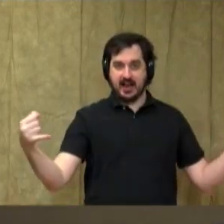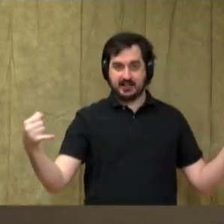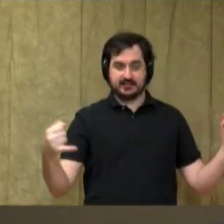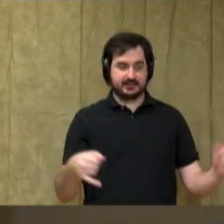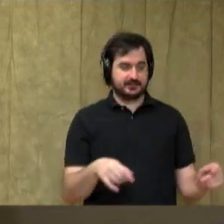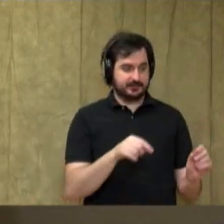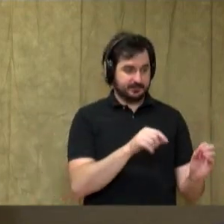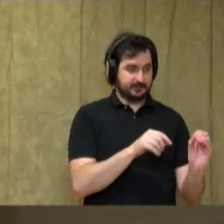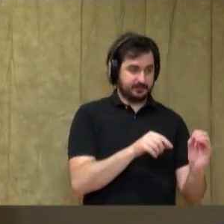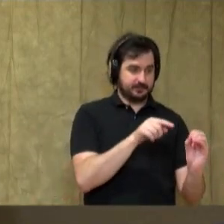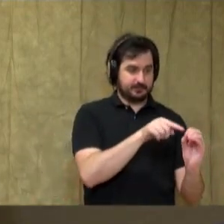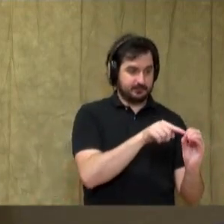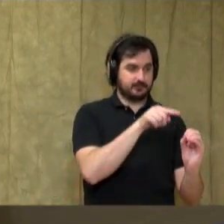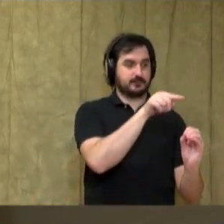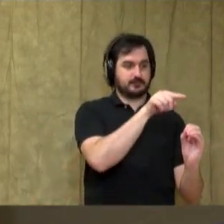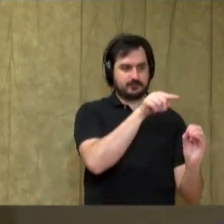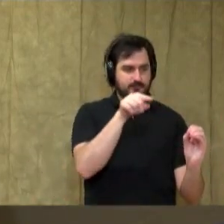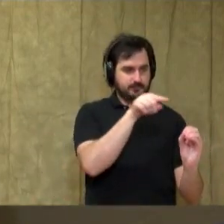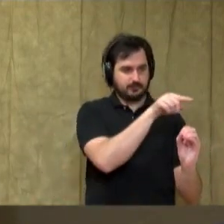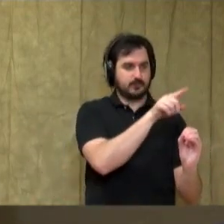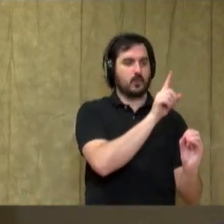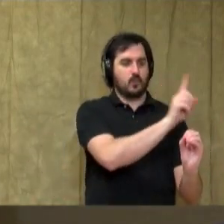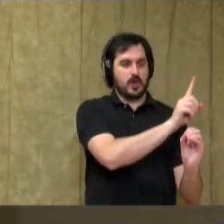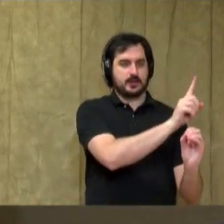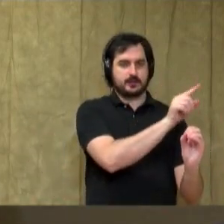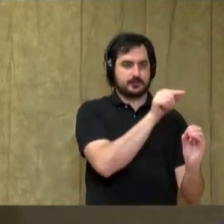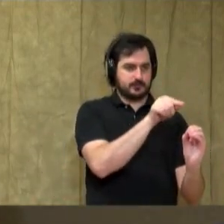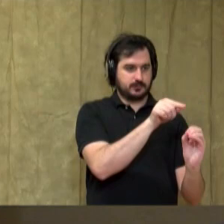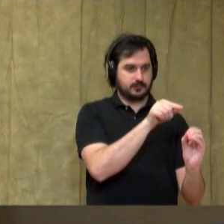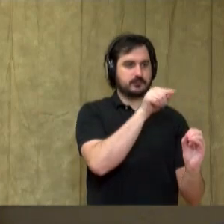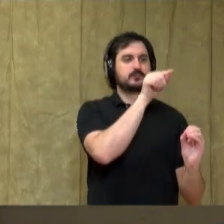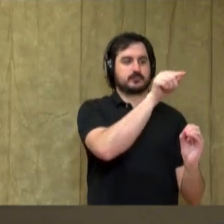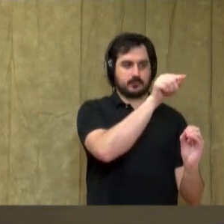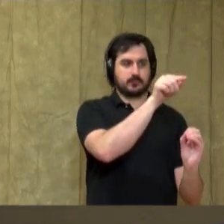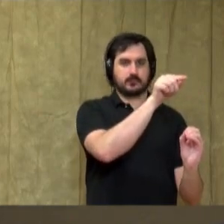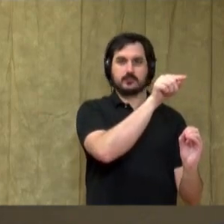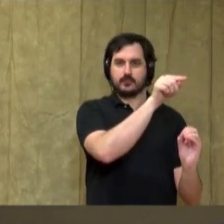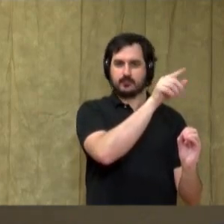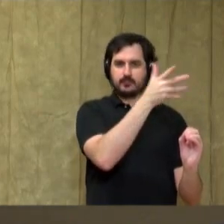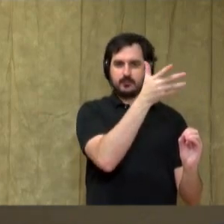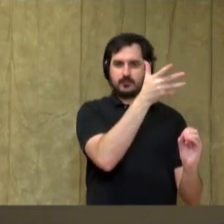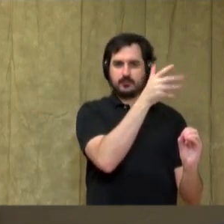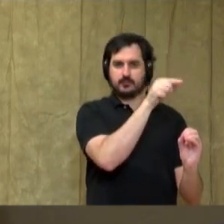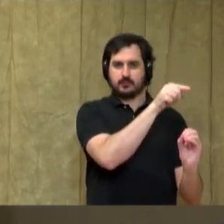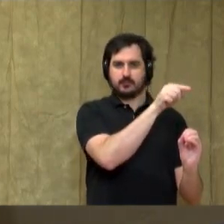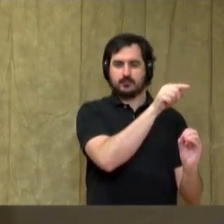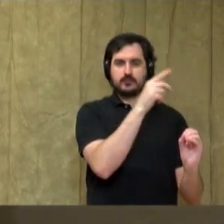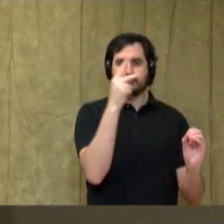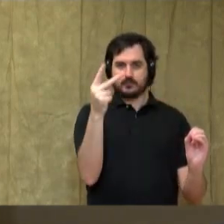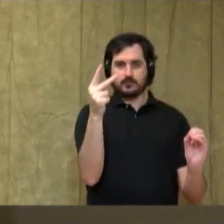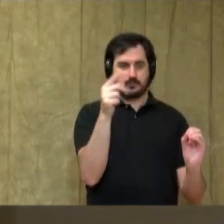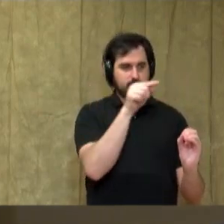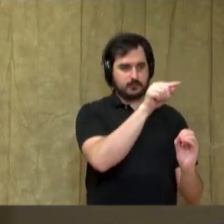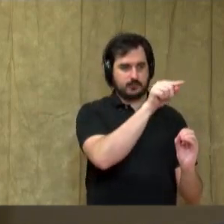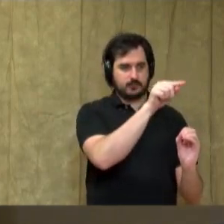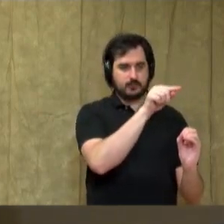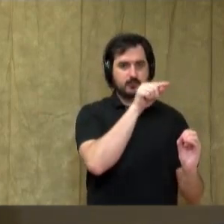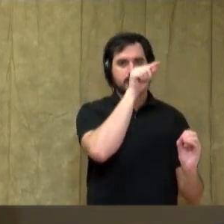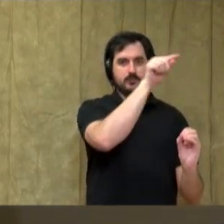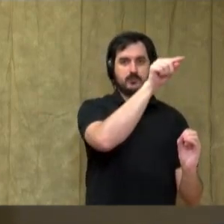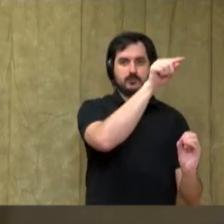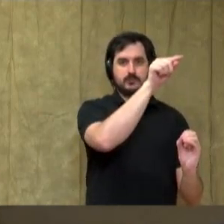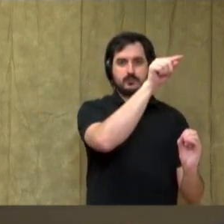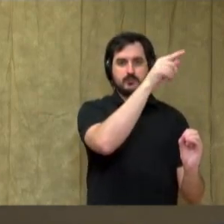1. What would the second line up be? Yeah, it'd be a 2. Then